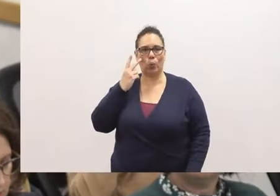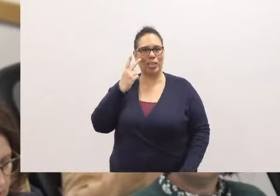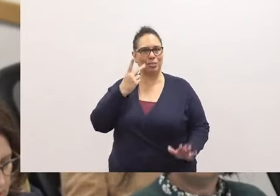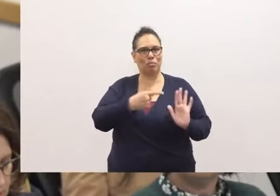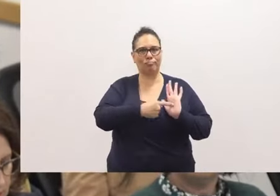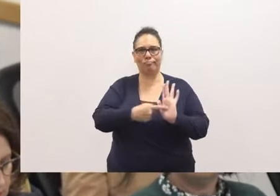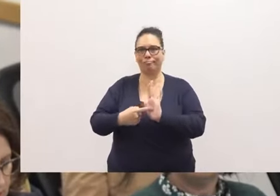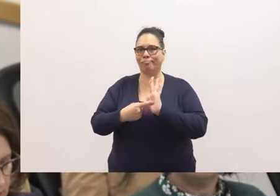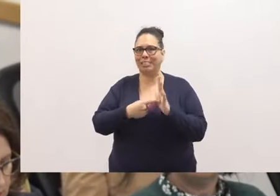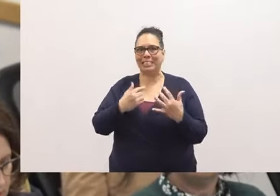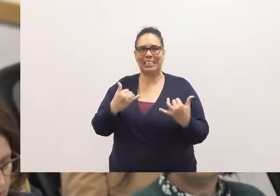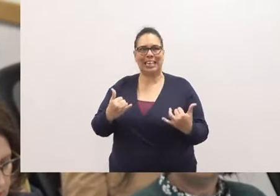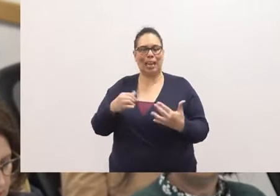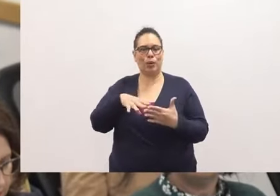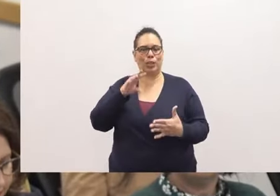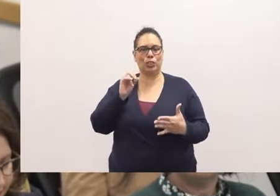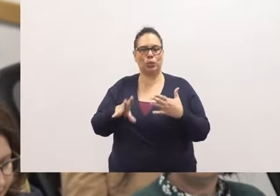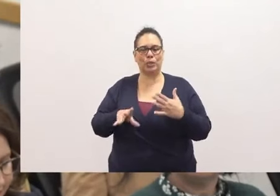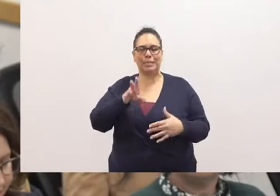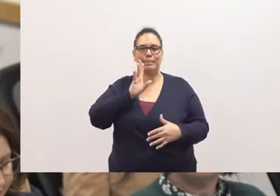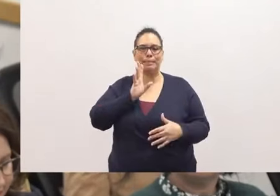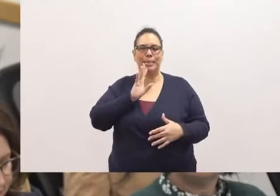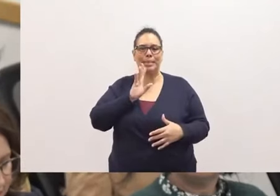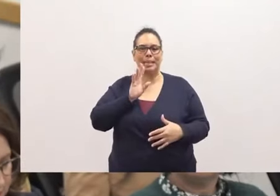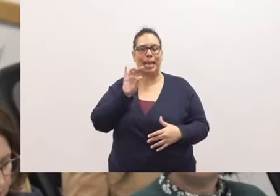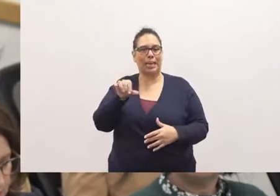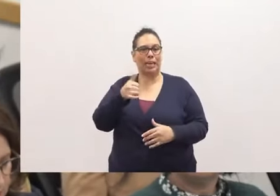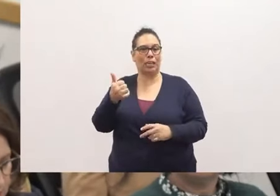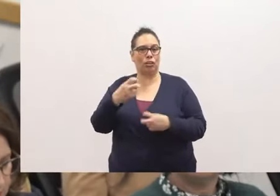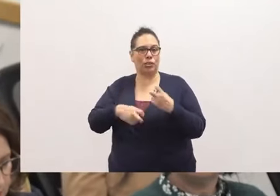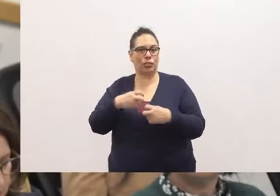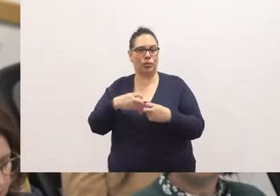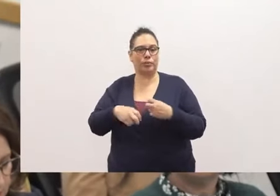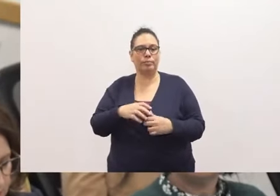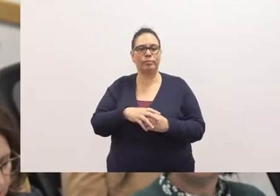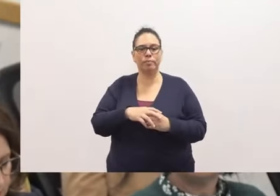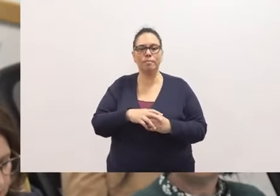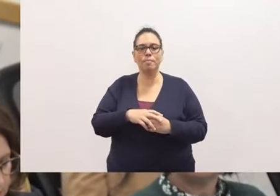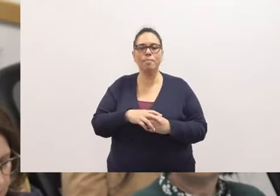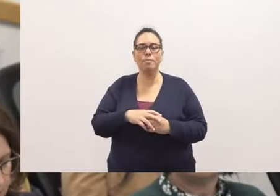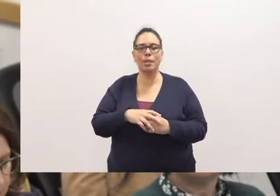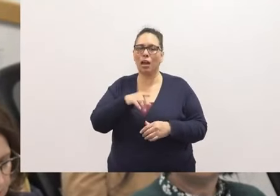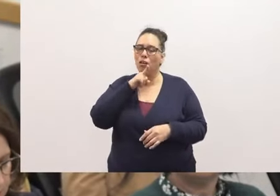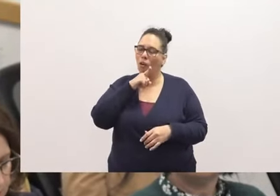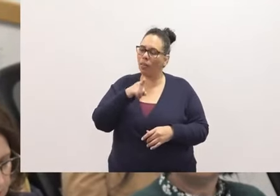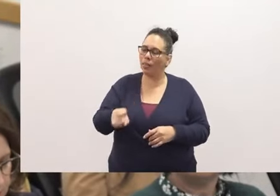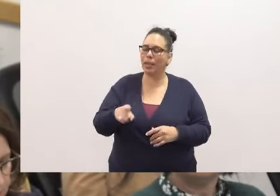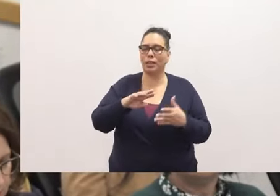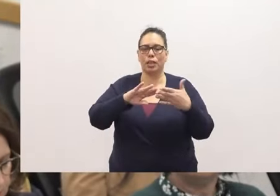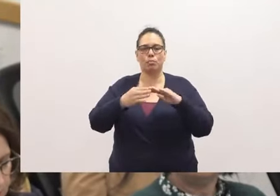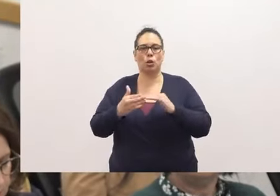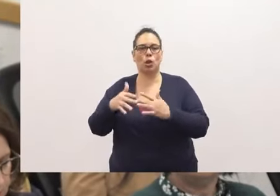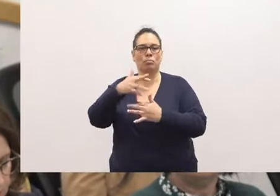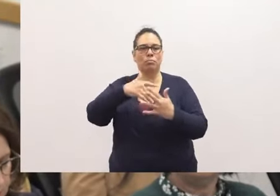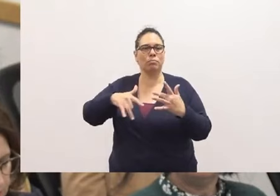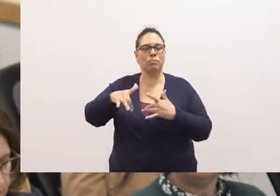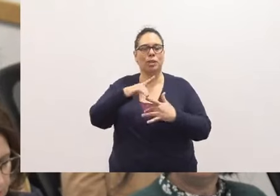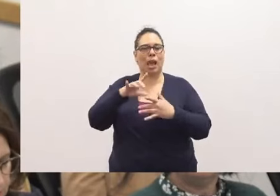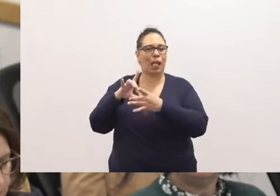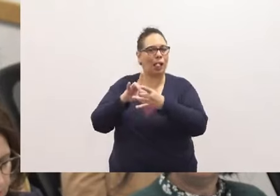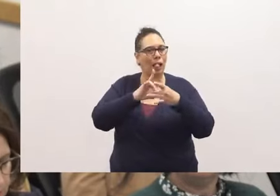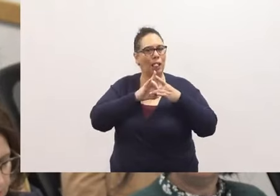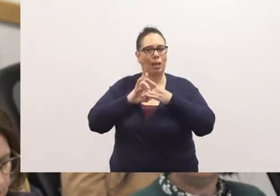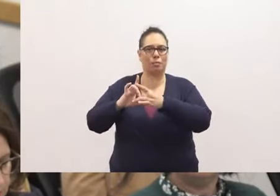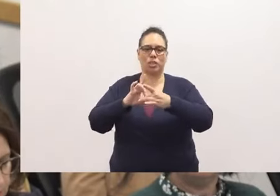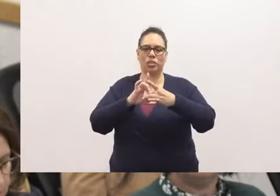full display here today with the students speaking on other issue. Authentic community engagement and collaboration. This